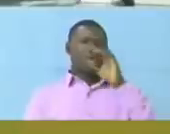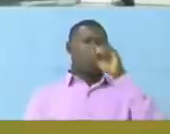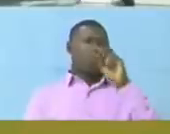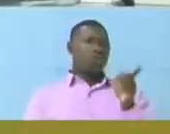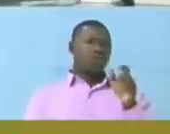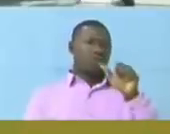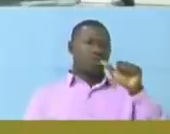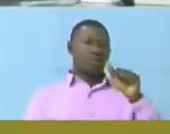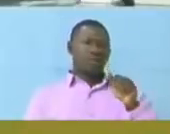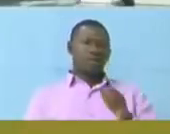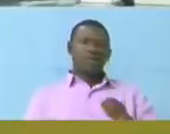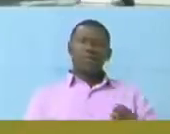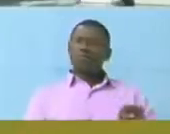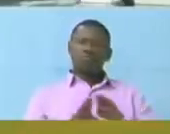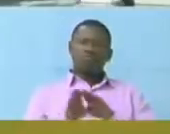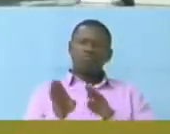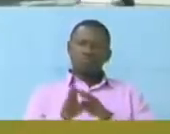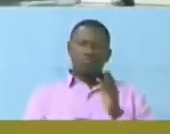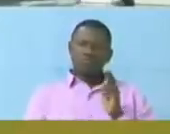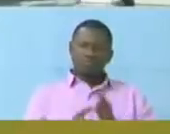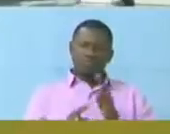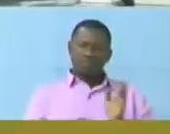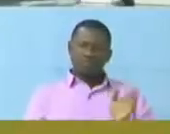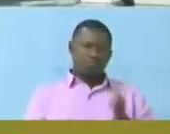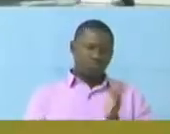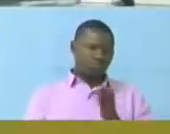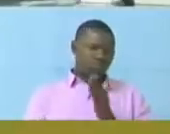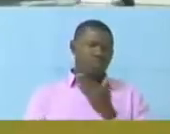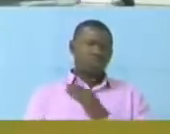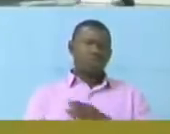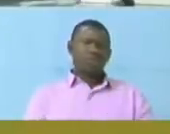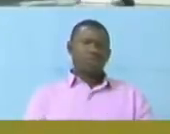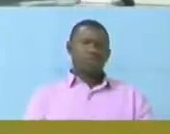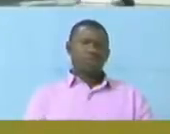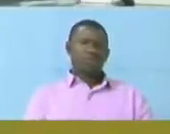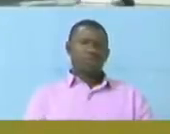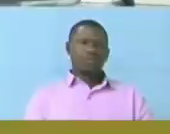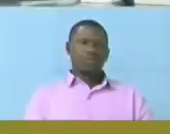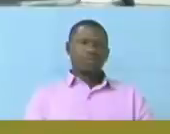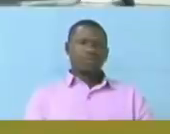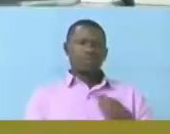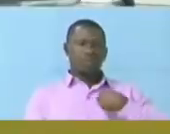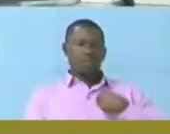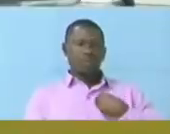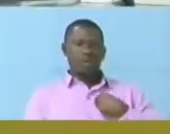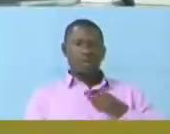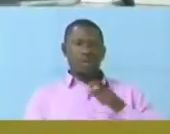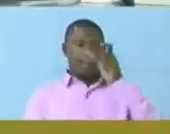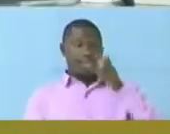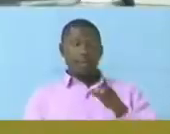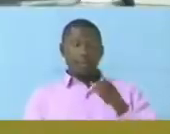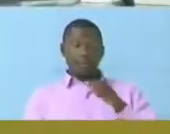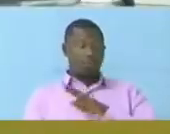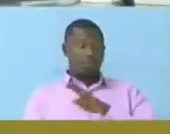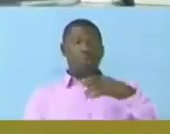move." To me, the person doesn't want the rest of the people to know it's me.